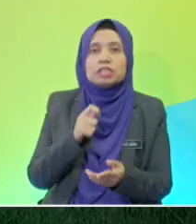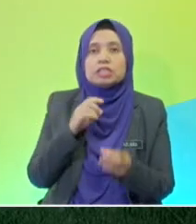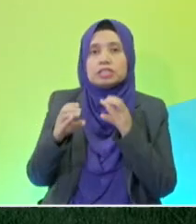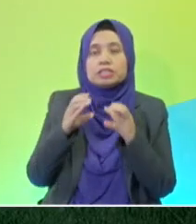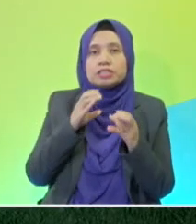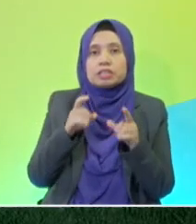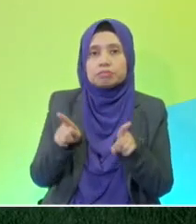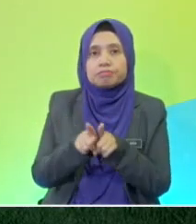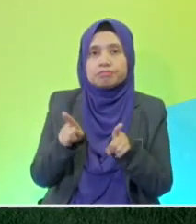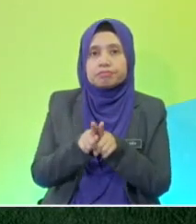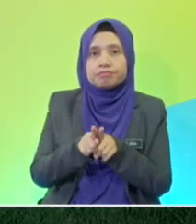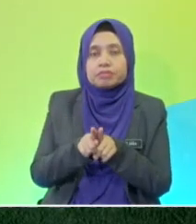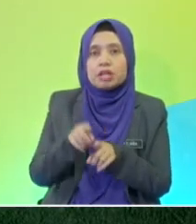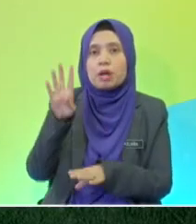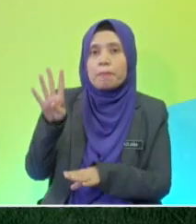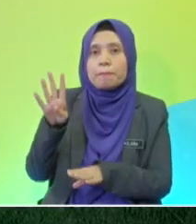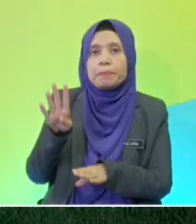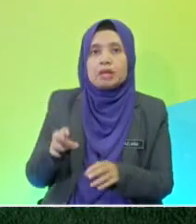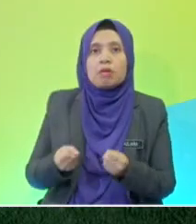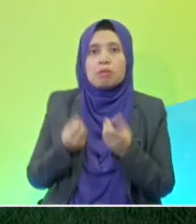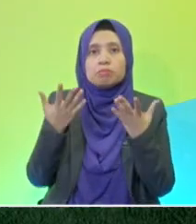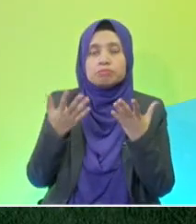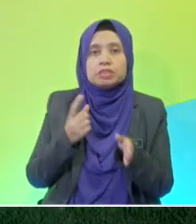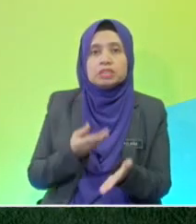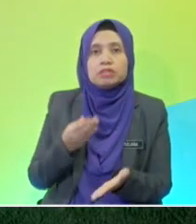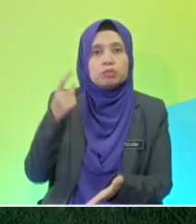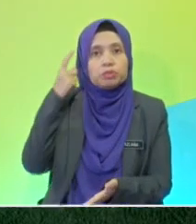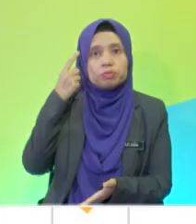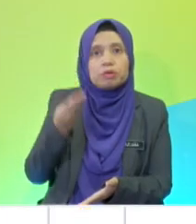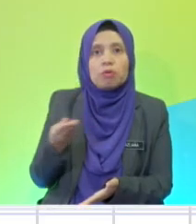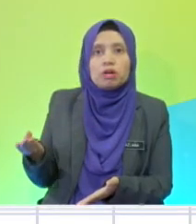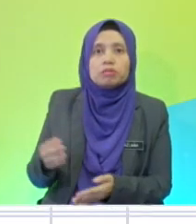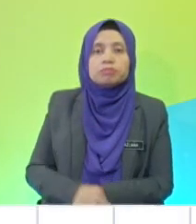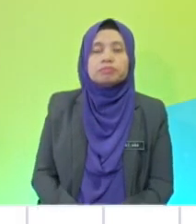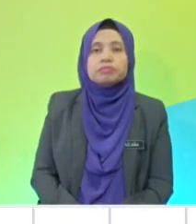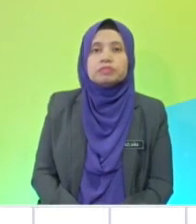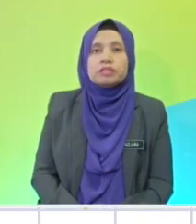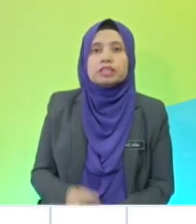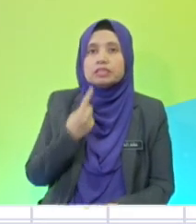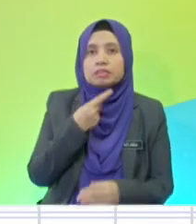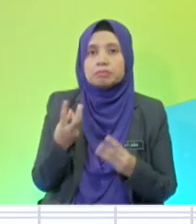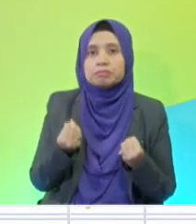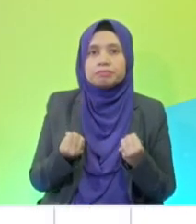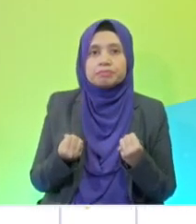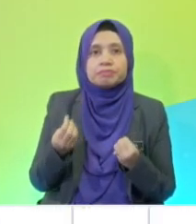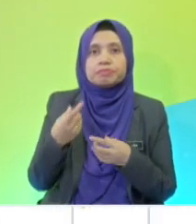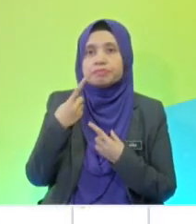2 things, or B, write lots of interesting things. Right. Who wants to volunteer to answer that?